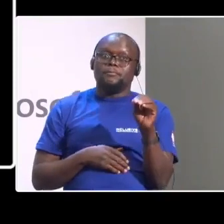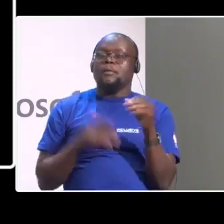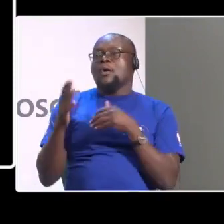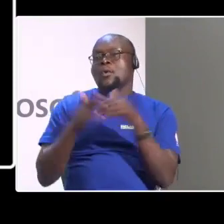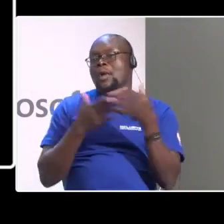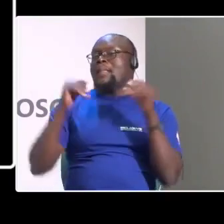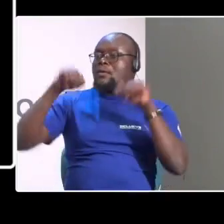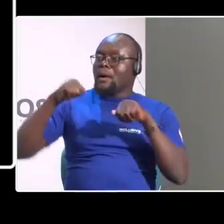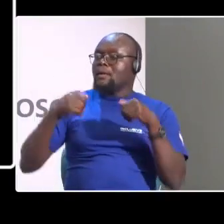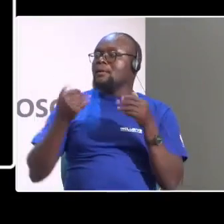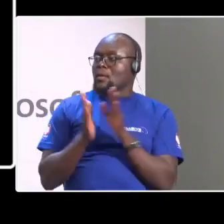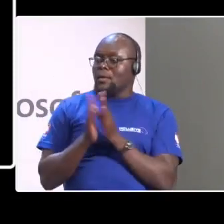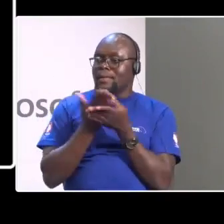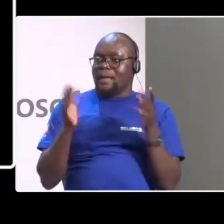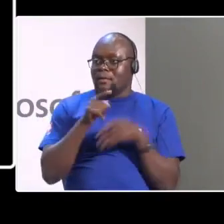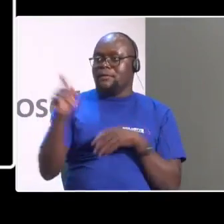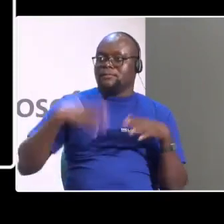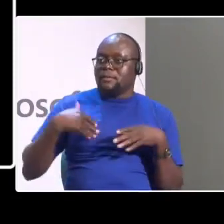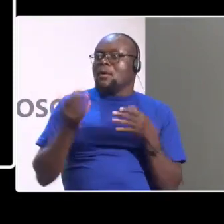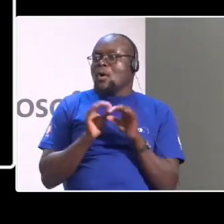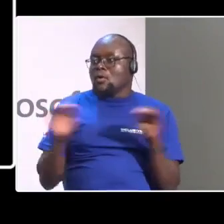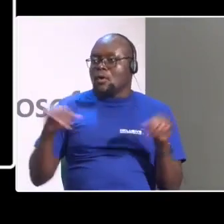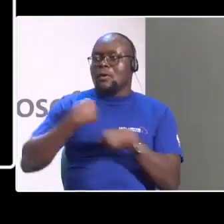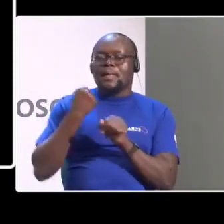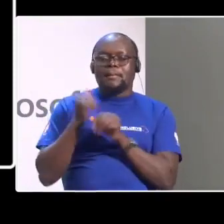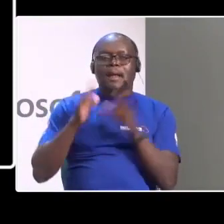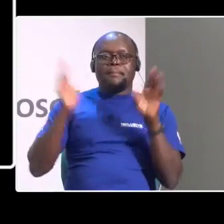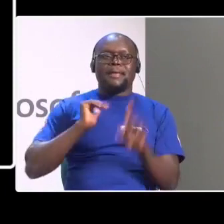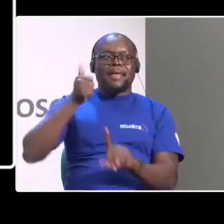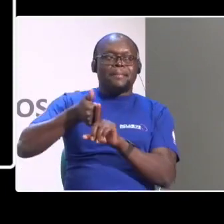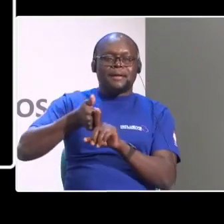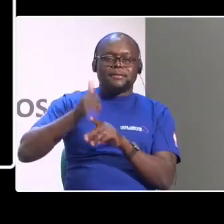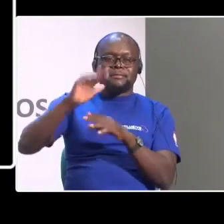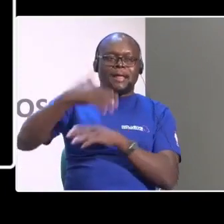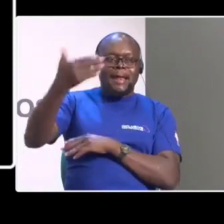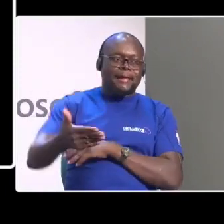Whether you agree with any of these people or not, they've made a big impact. Next slide.